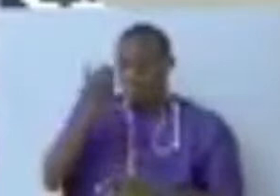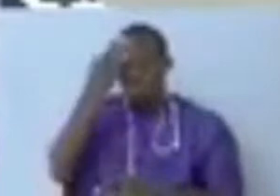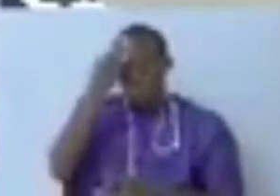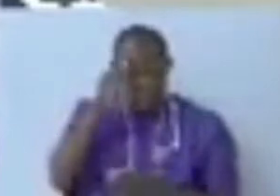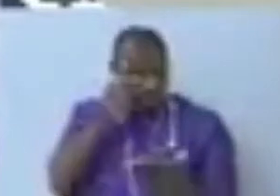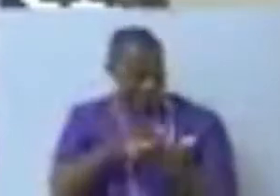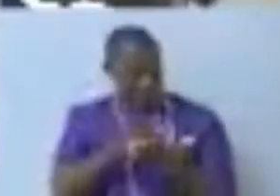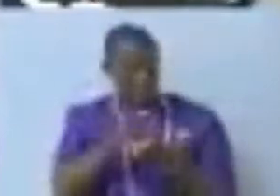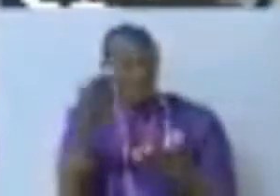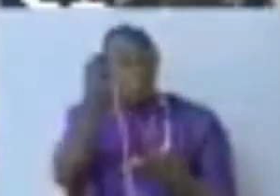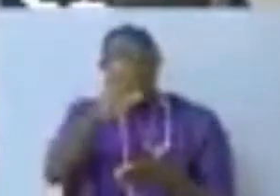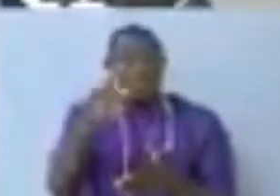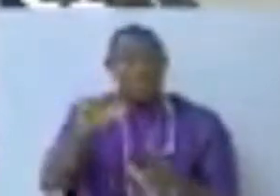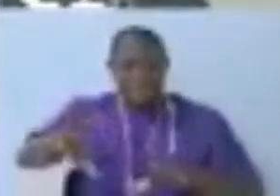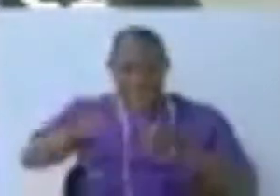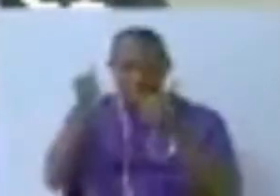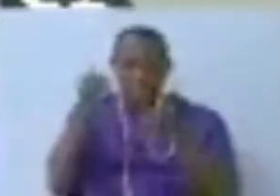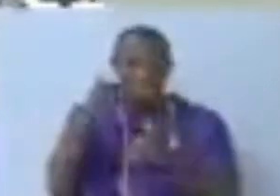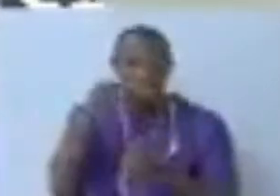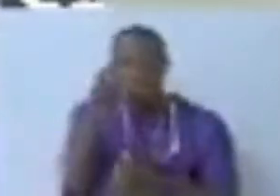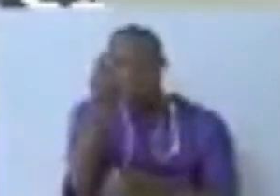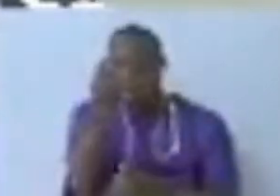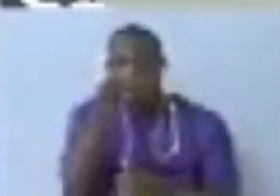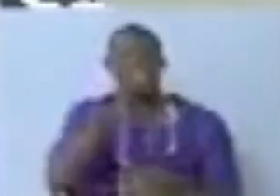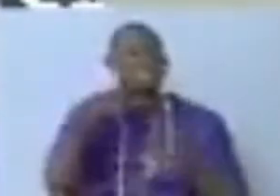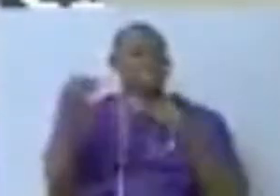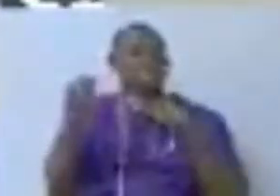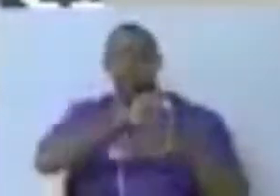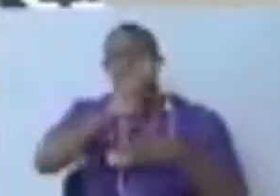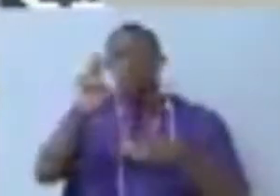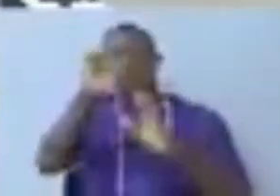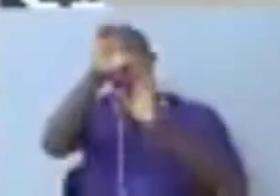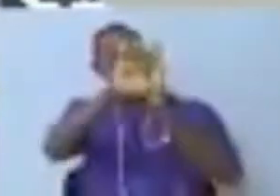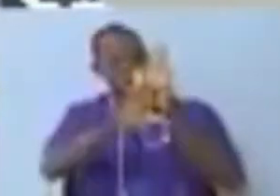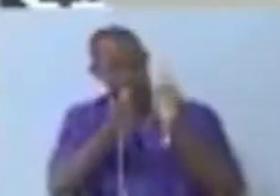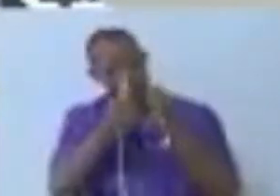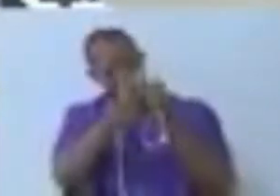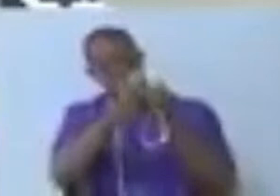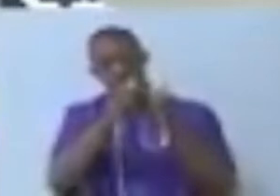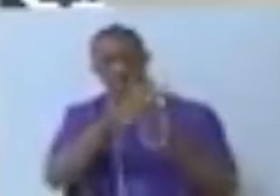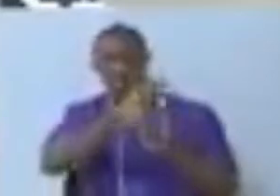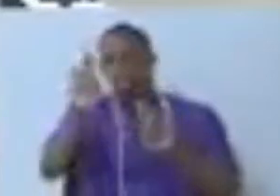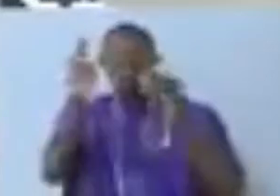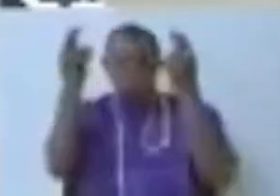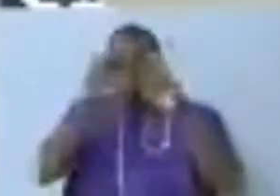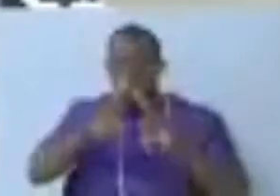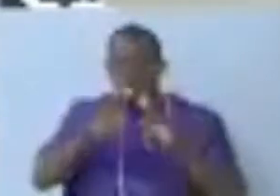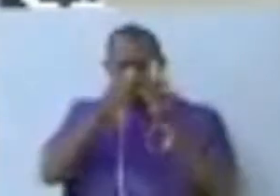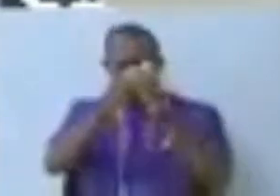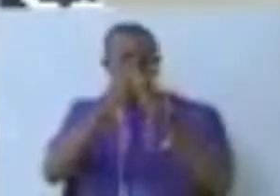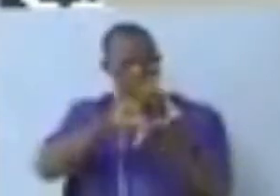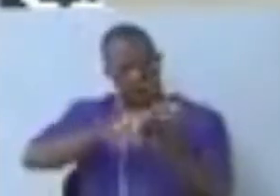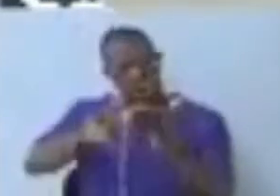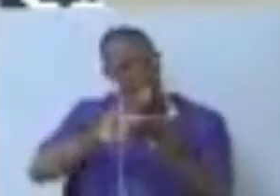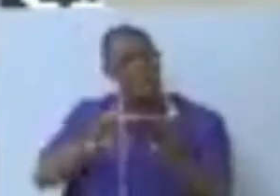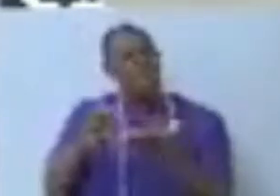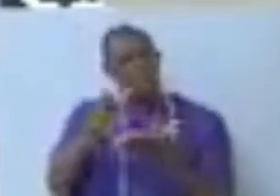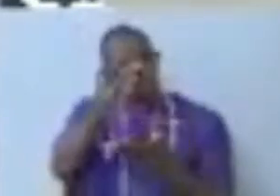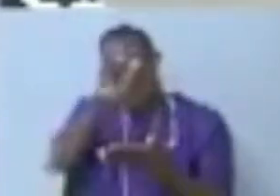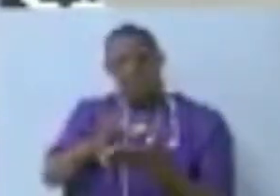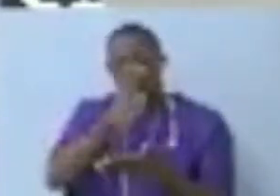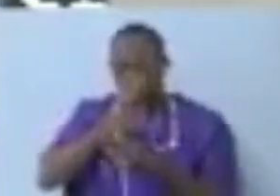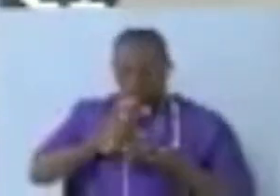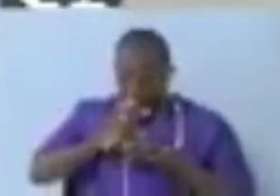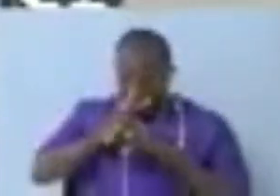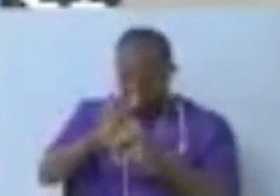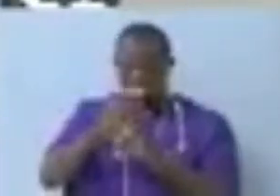knew from day one that these killings were unconstitutional. It's normal. A person who is interested in it